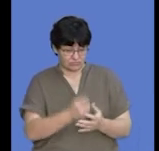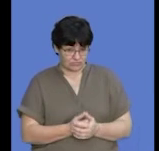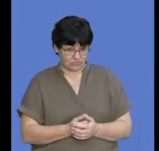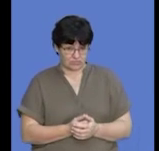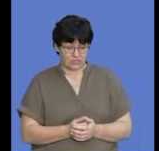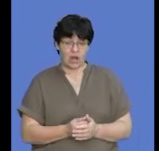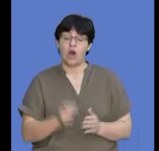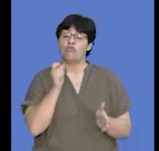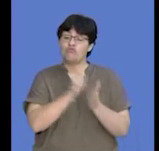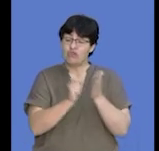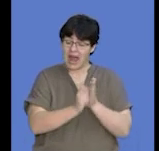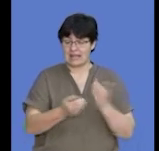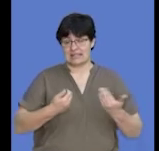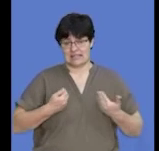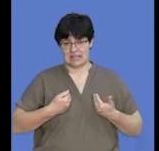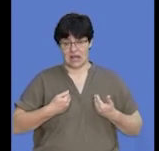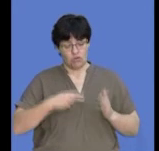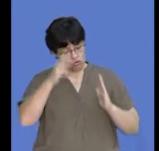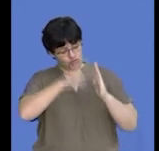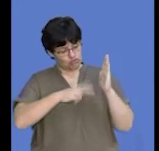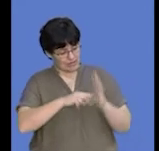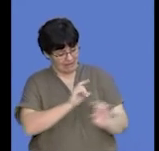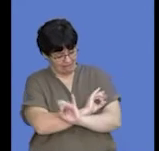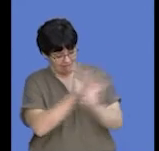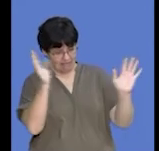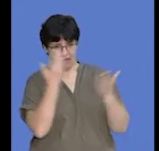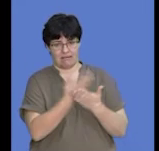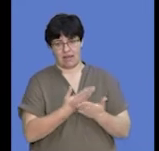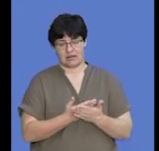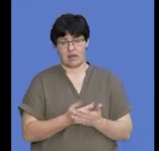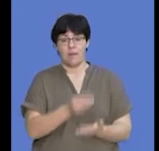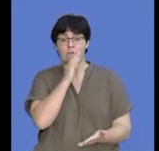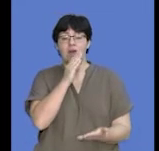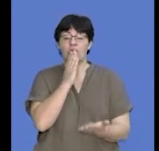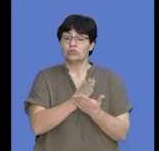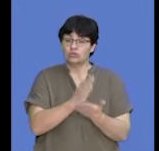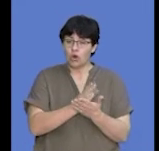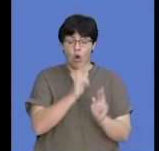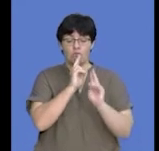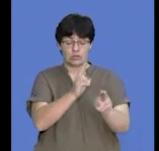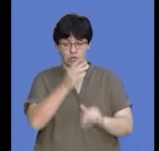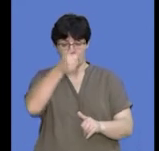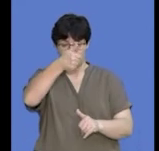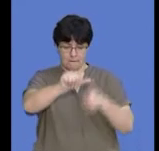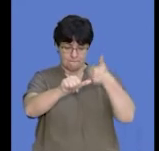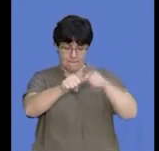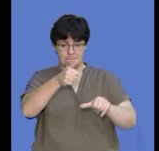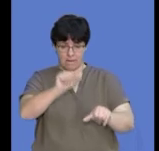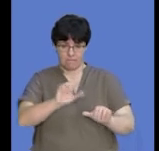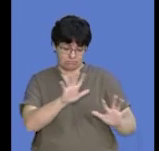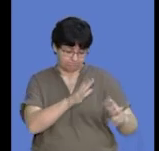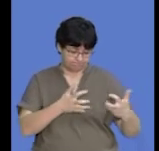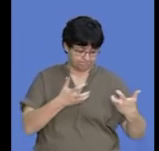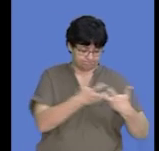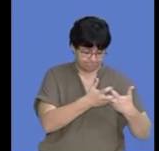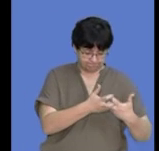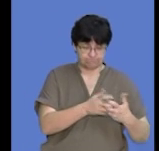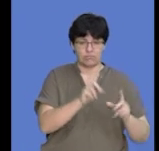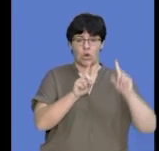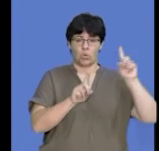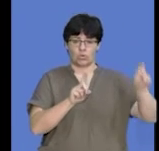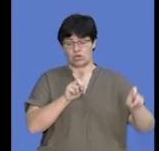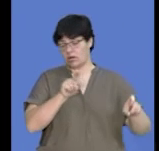write neatly and legibly always. Ensure that the layout of your responses is aligned to the question paper, and